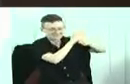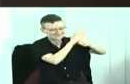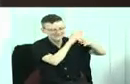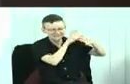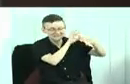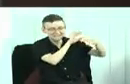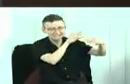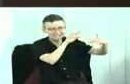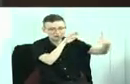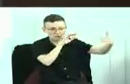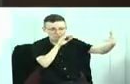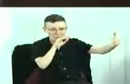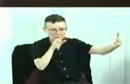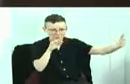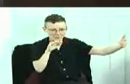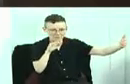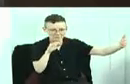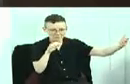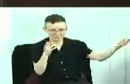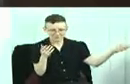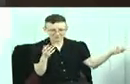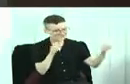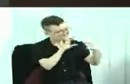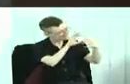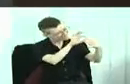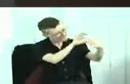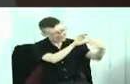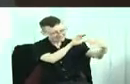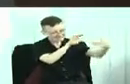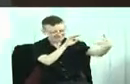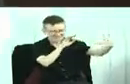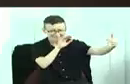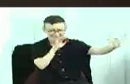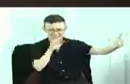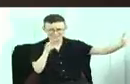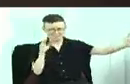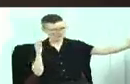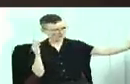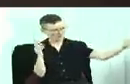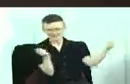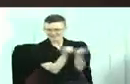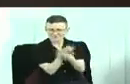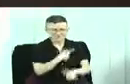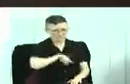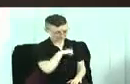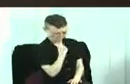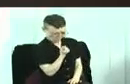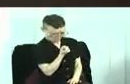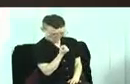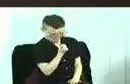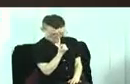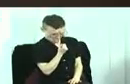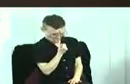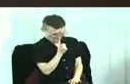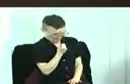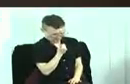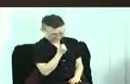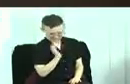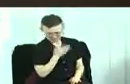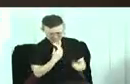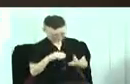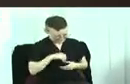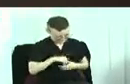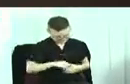the shadows. Let go of all of those things that we are holding against ourselves